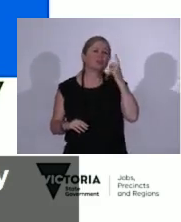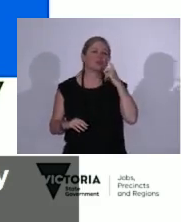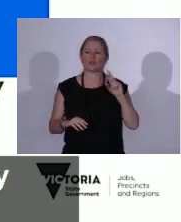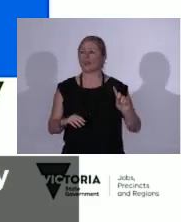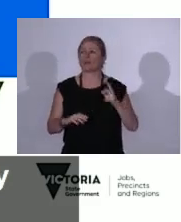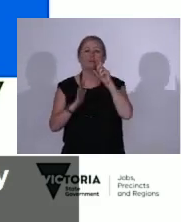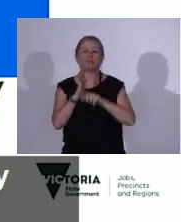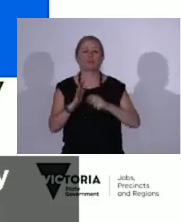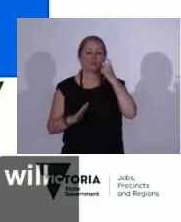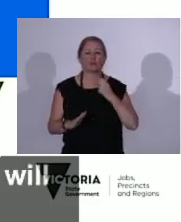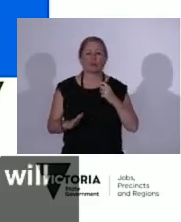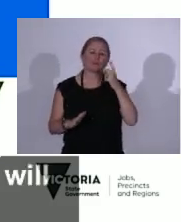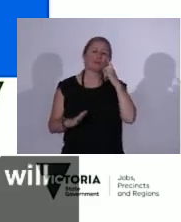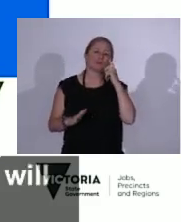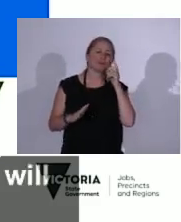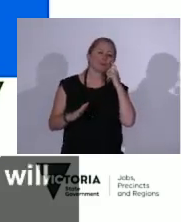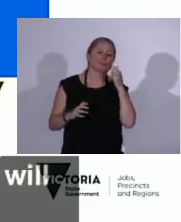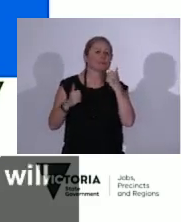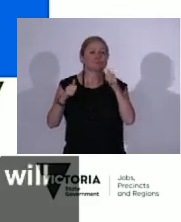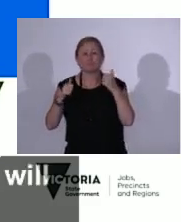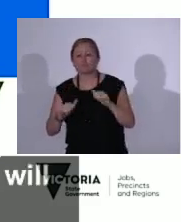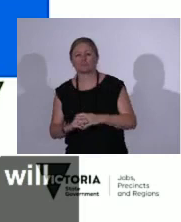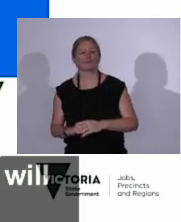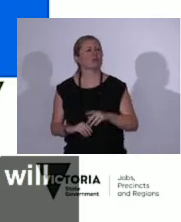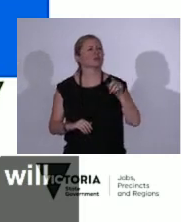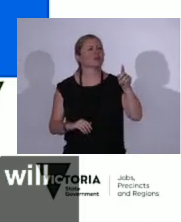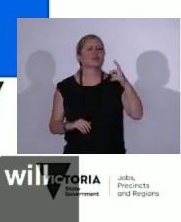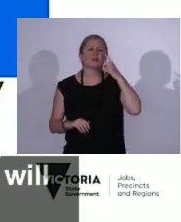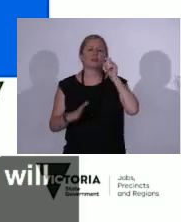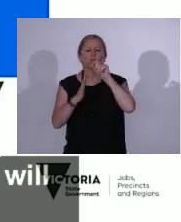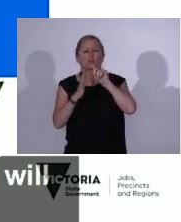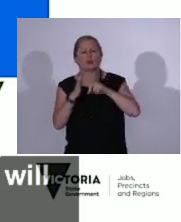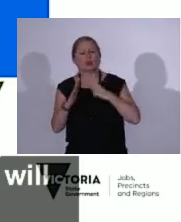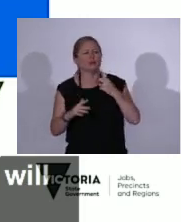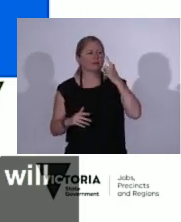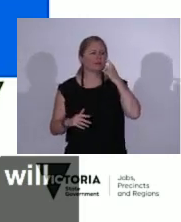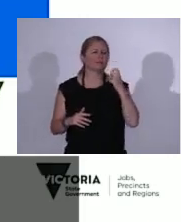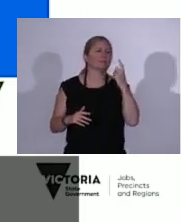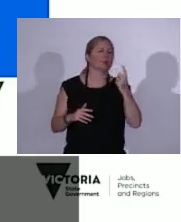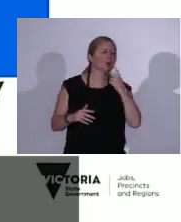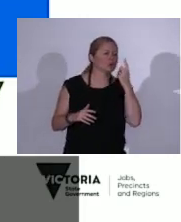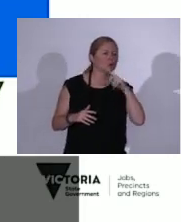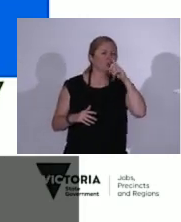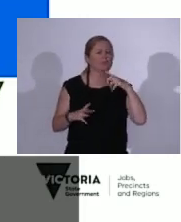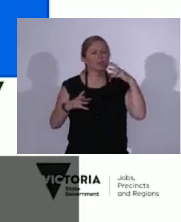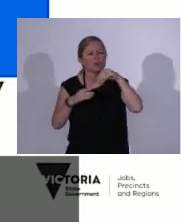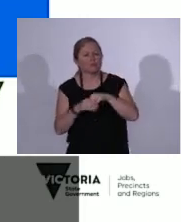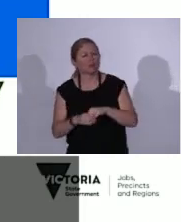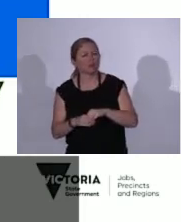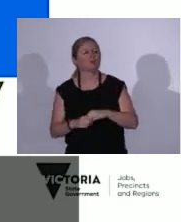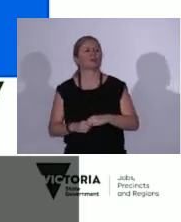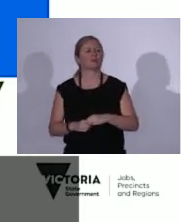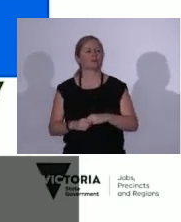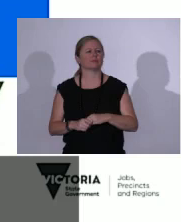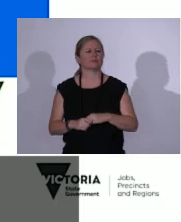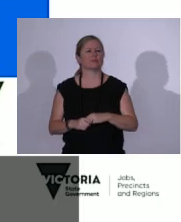time we tried it. So have a look, because those projects, especially finding out who's who else is working in those spaces. And I think the